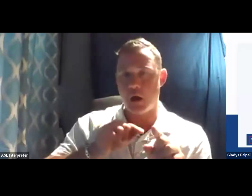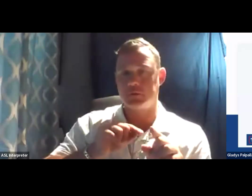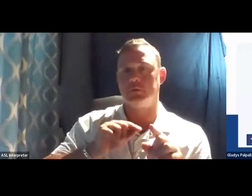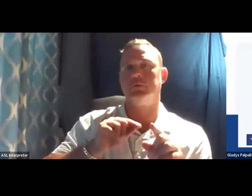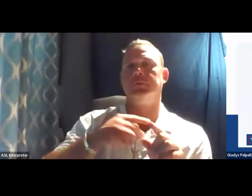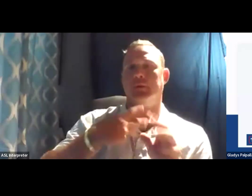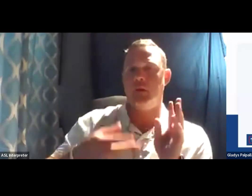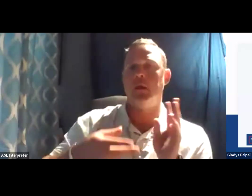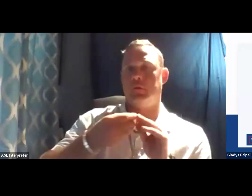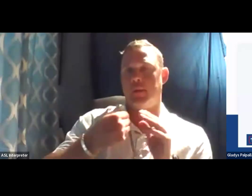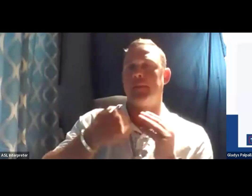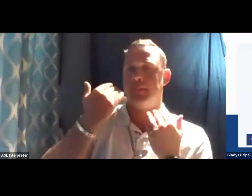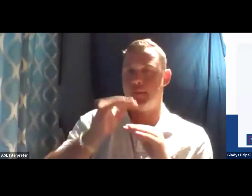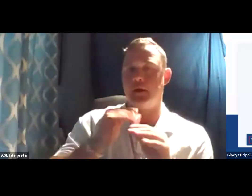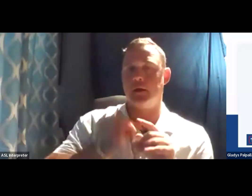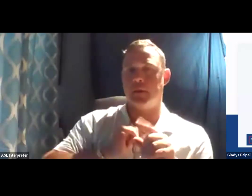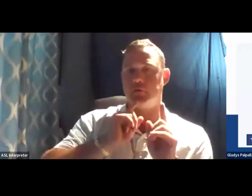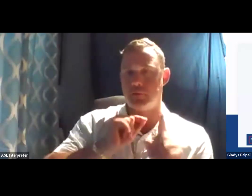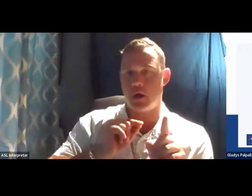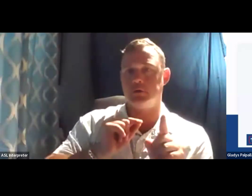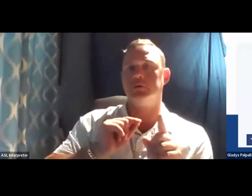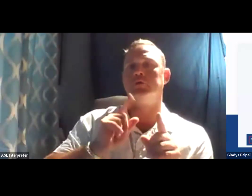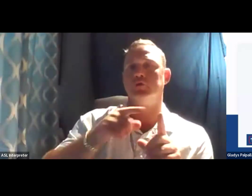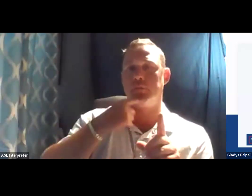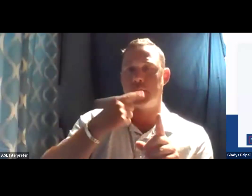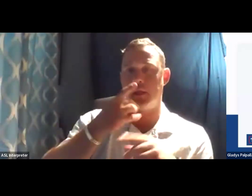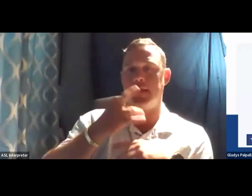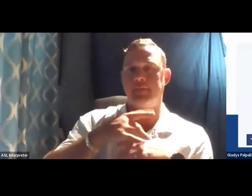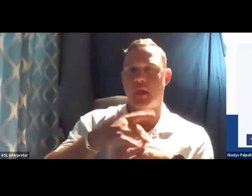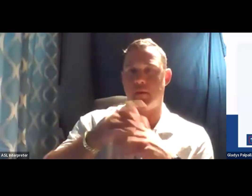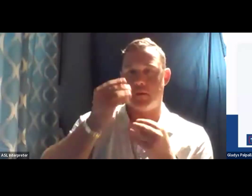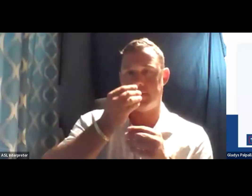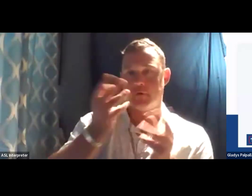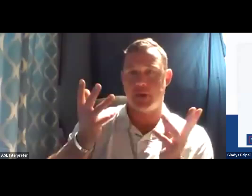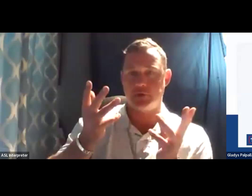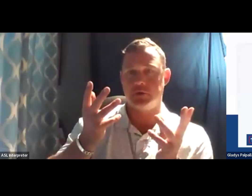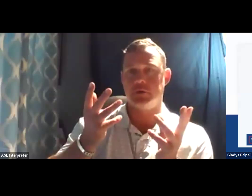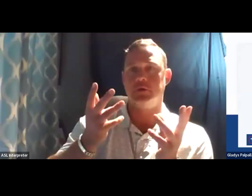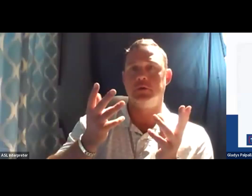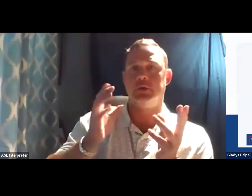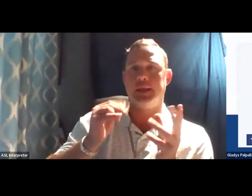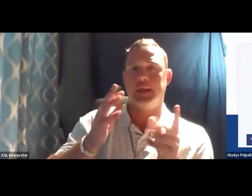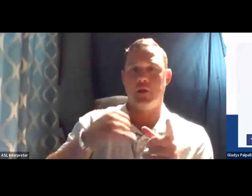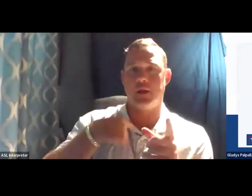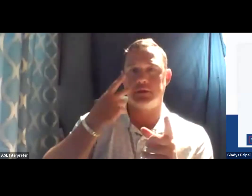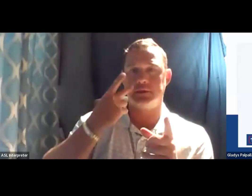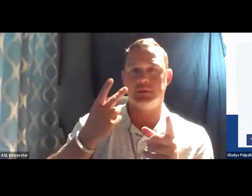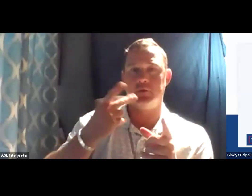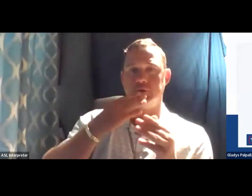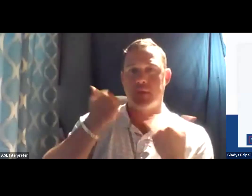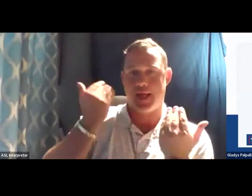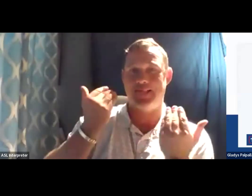caveat first. I am limited in my response to the publicly available information. Carrie, I see you smiling.